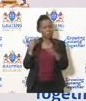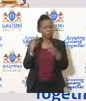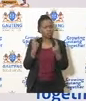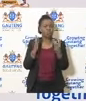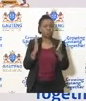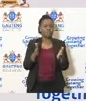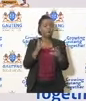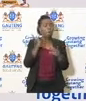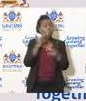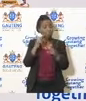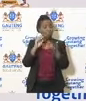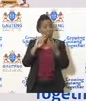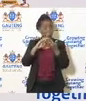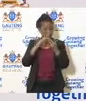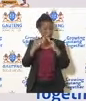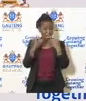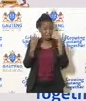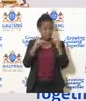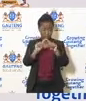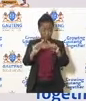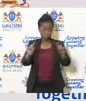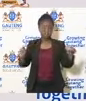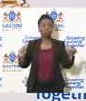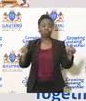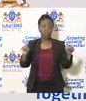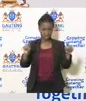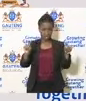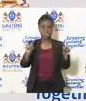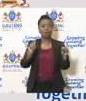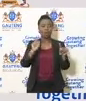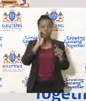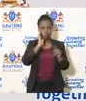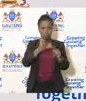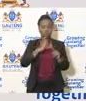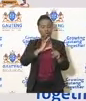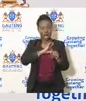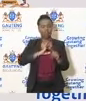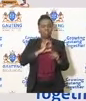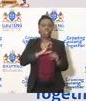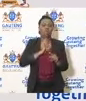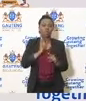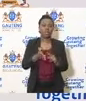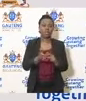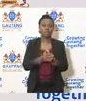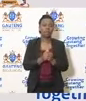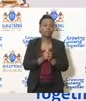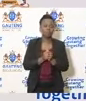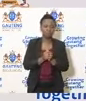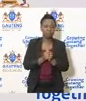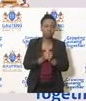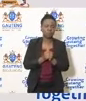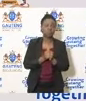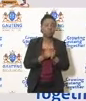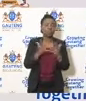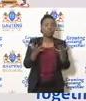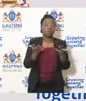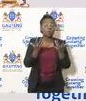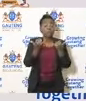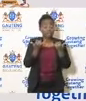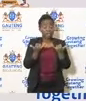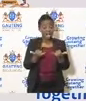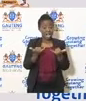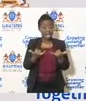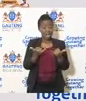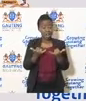in the community there, we will reach the level of comfort. So essentially, When we say